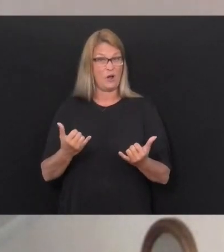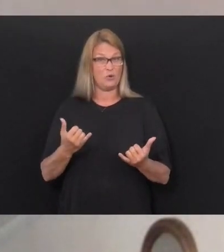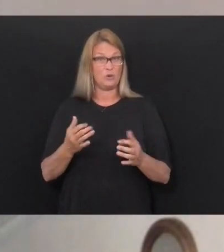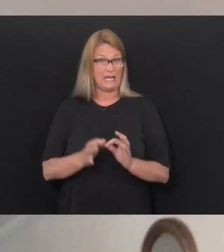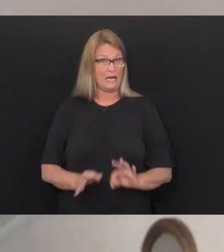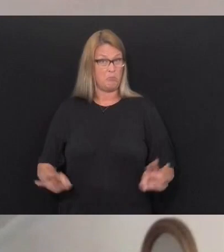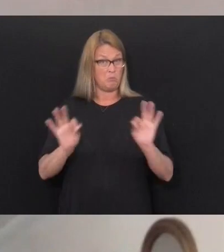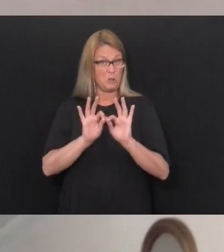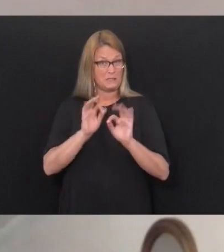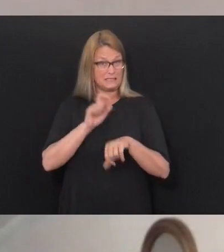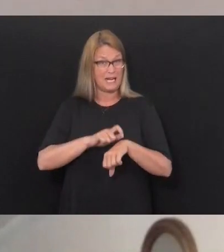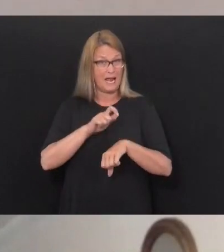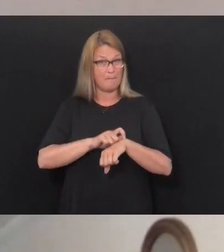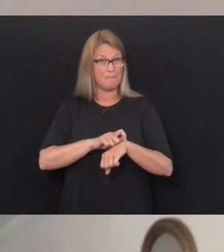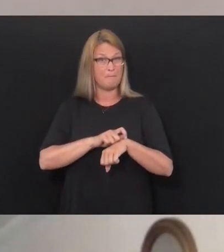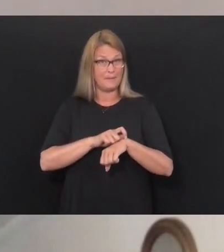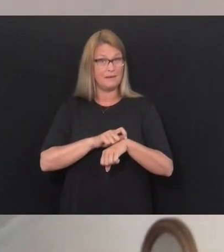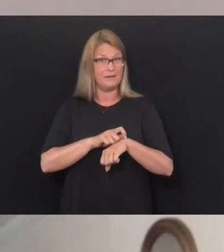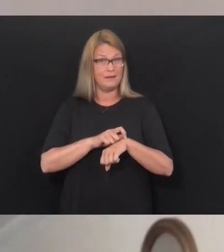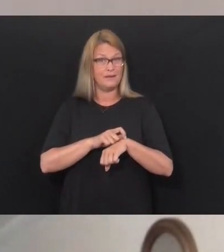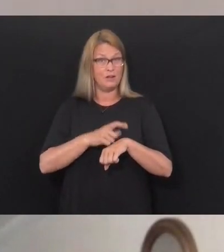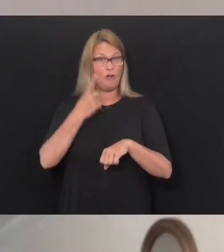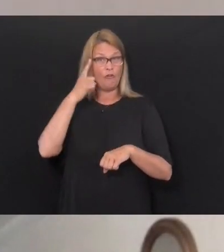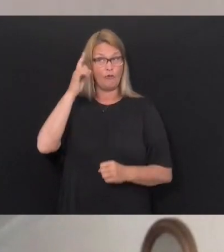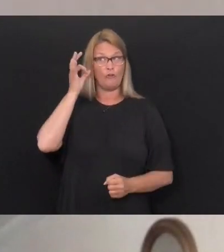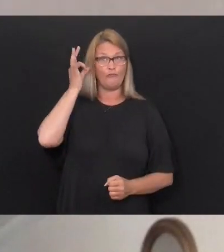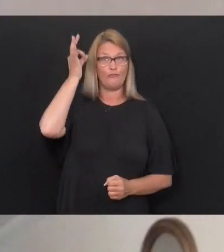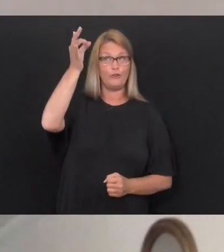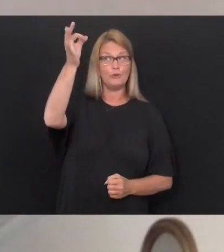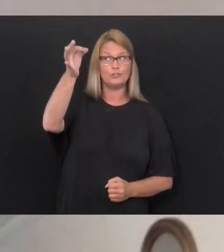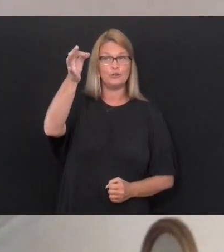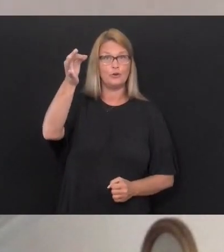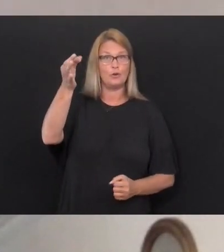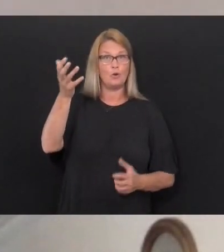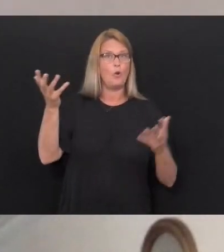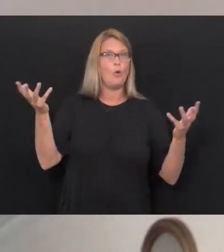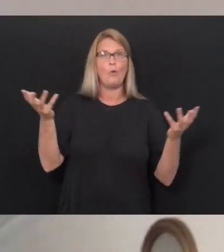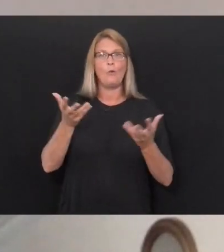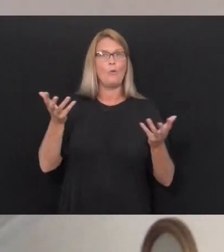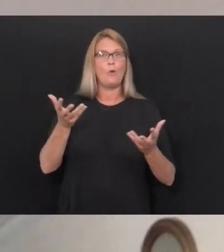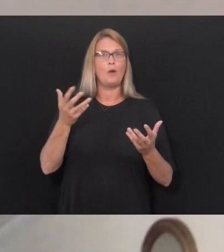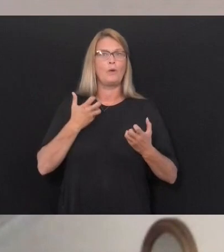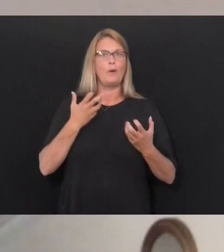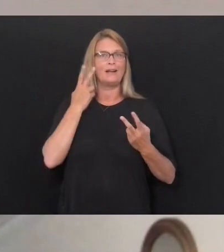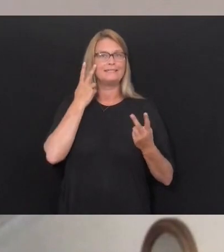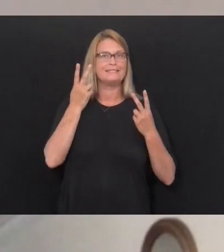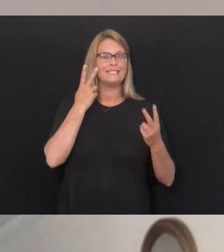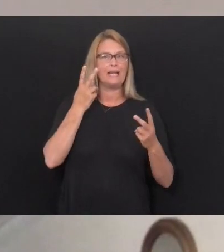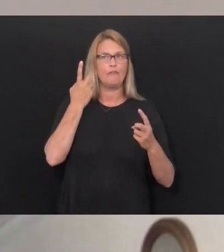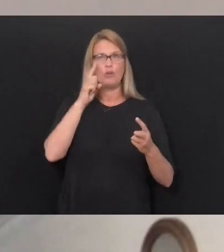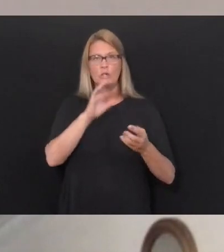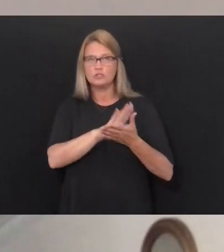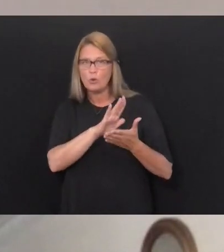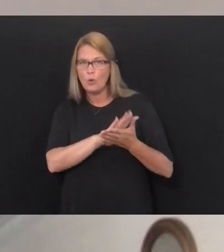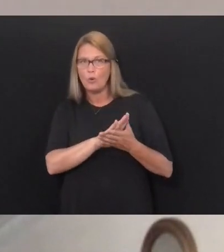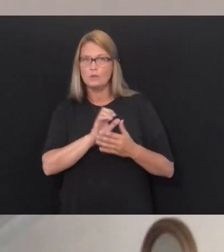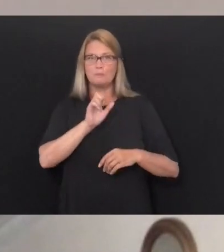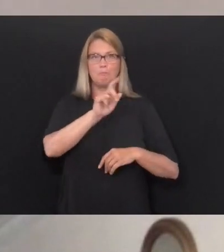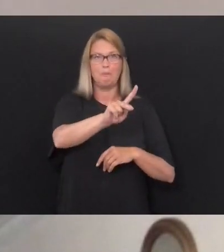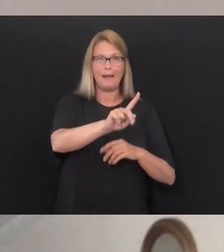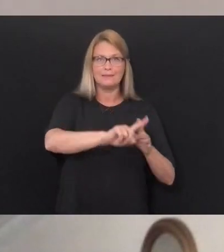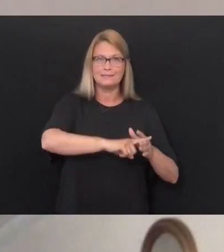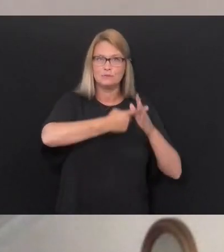he said the only thing he could tell himself was keep breathing and something will wash up in the tide. Well, in our